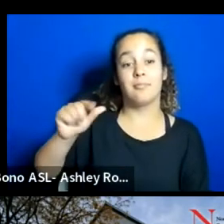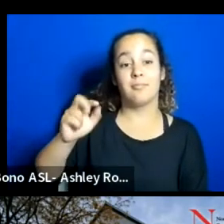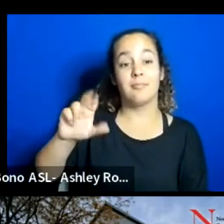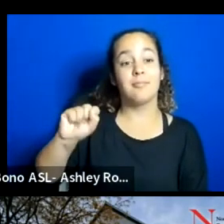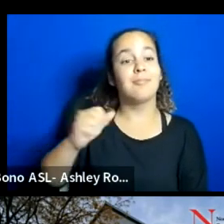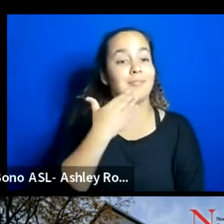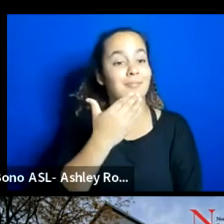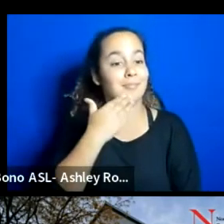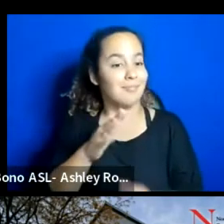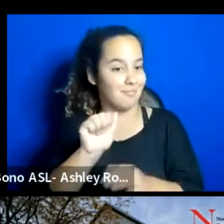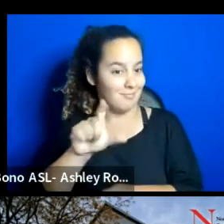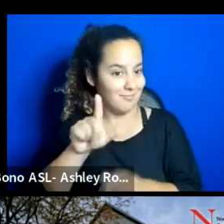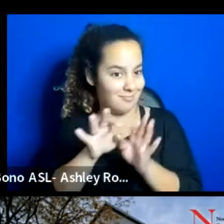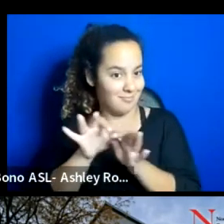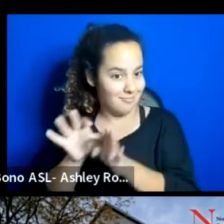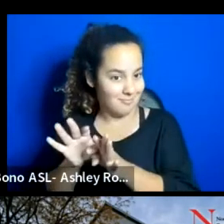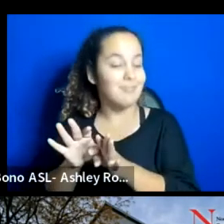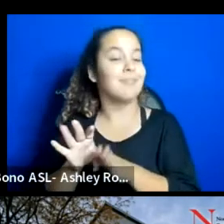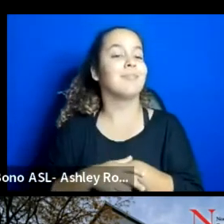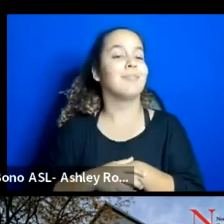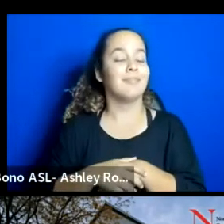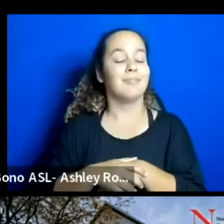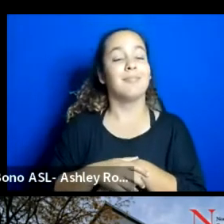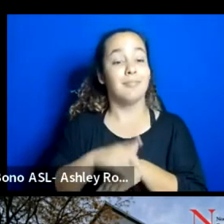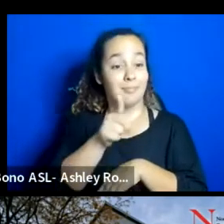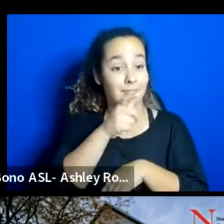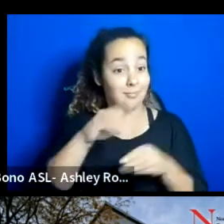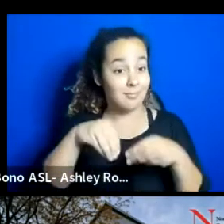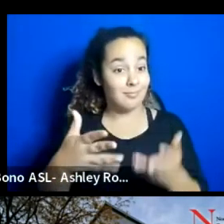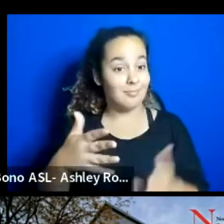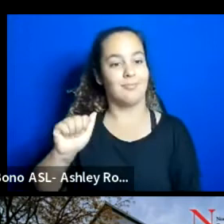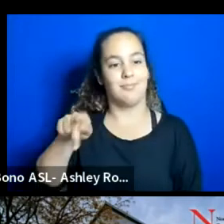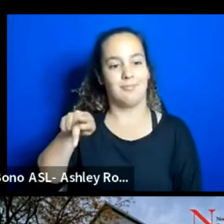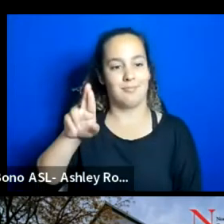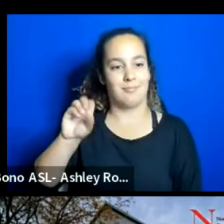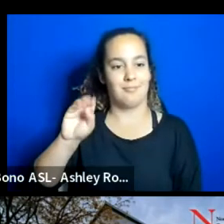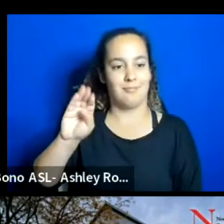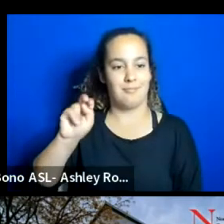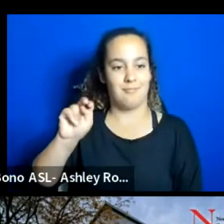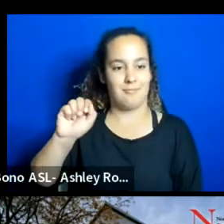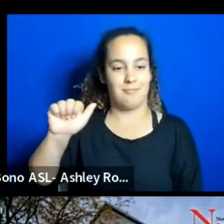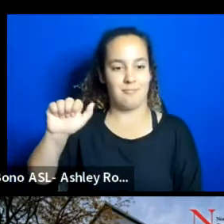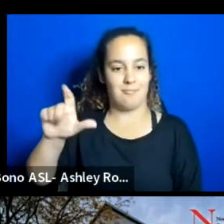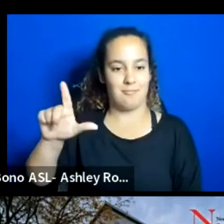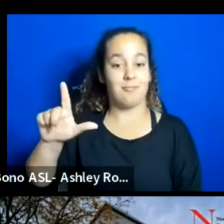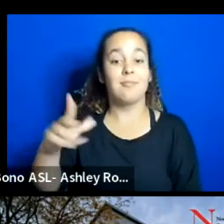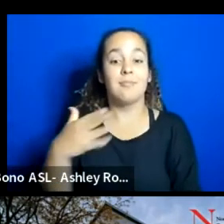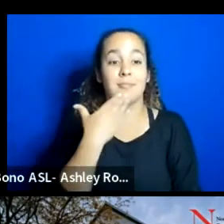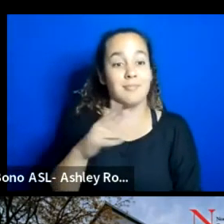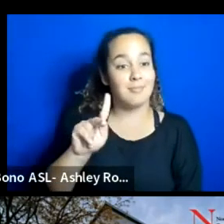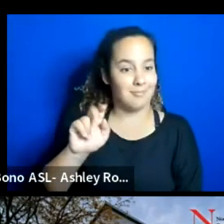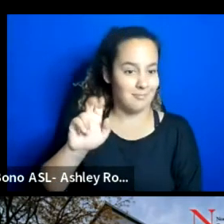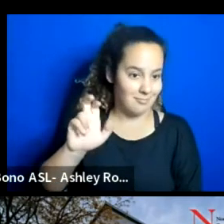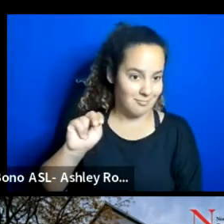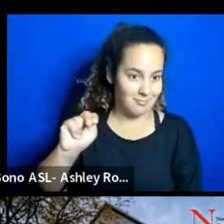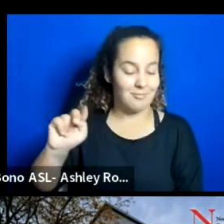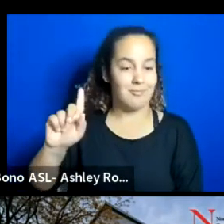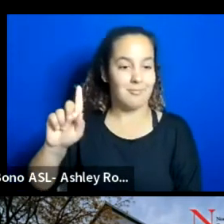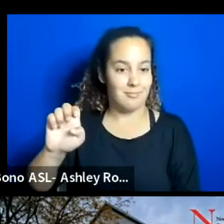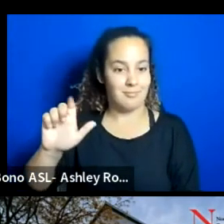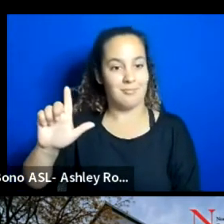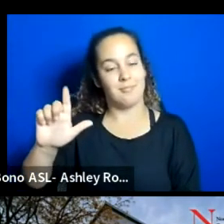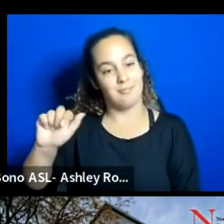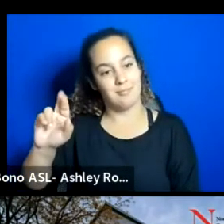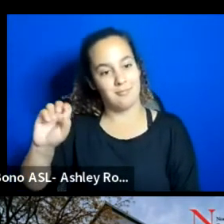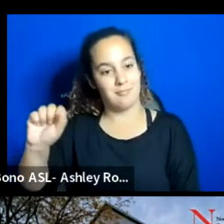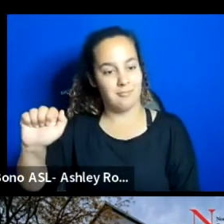ASL interpretation being provided by Pro Bono ASL, Kevin De La Rosa, Susan Pacheco,